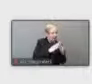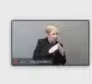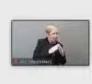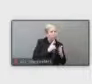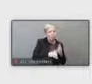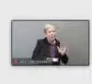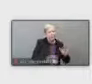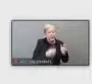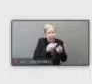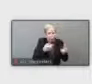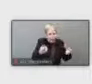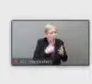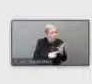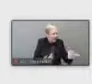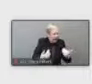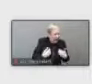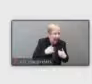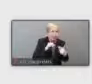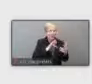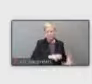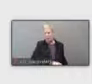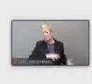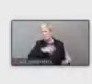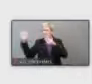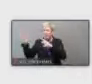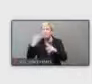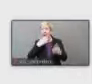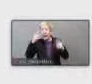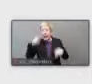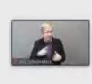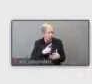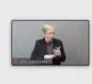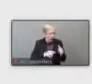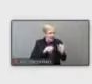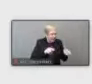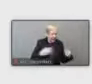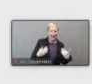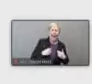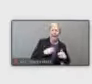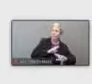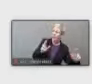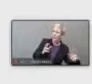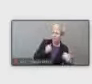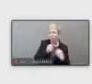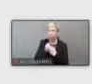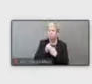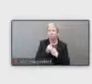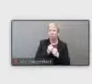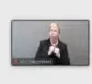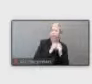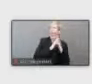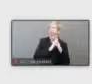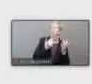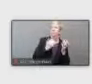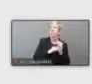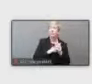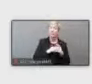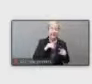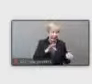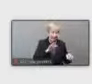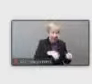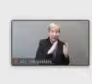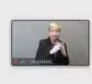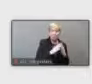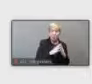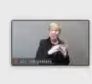deal with a natural disaster. And the more vulnerable you are as a community, the higher your index. And